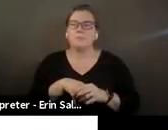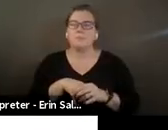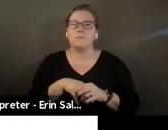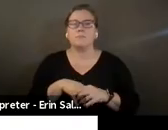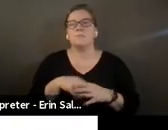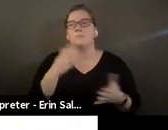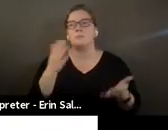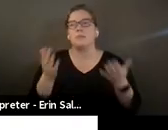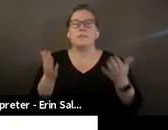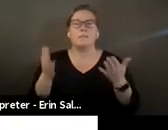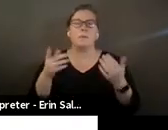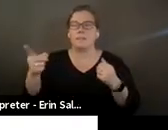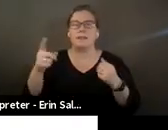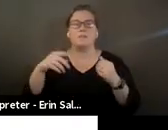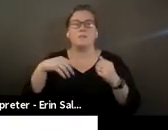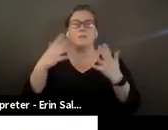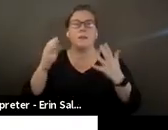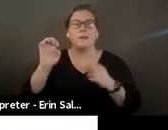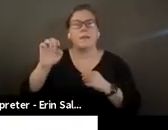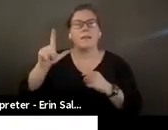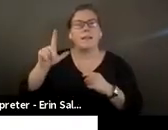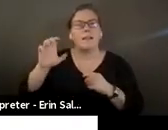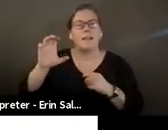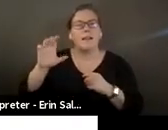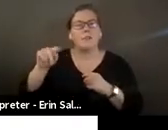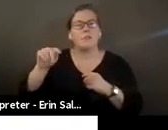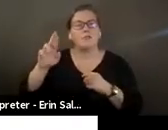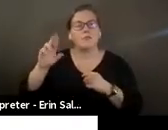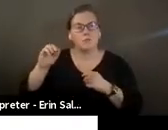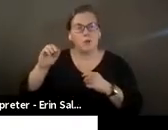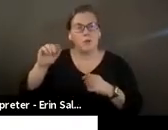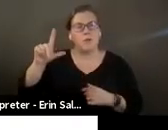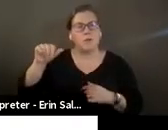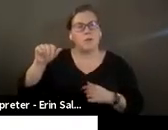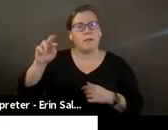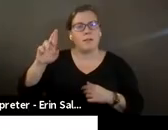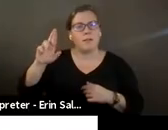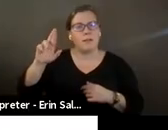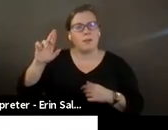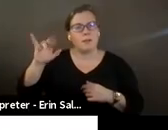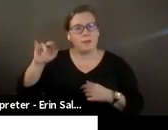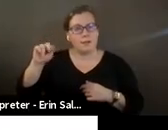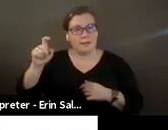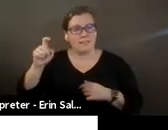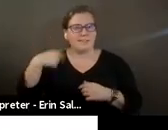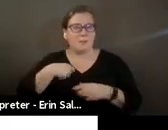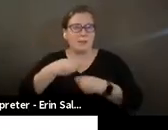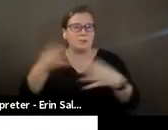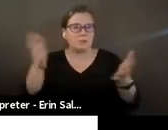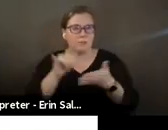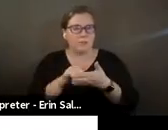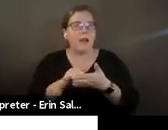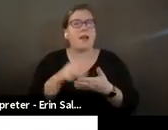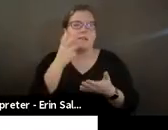look like the electrolarynx that we distribute. So those professionals may certify